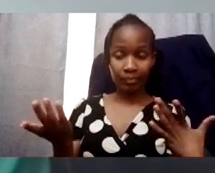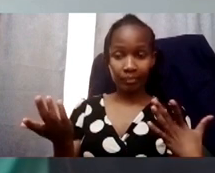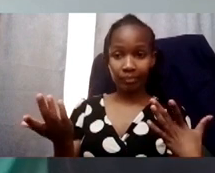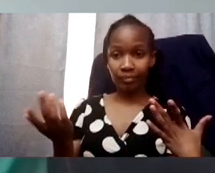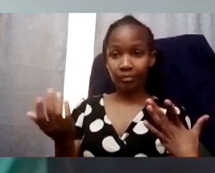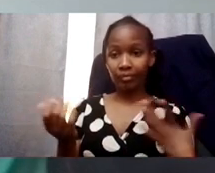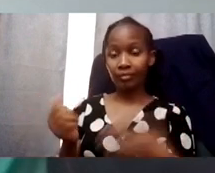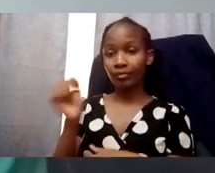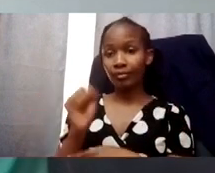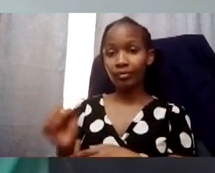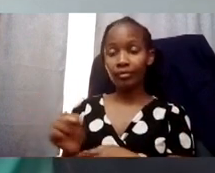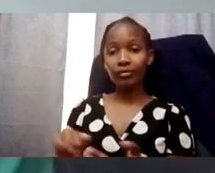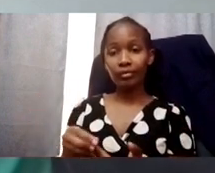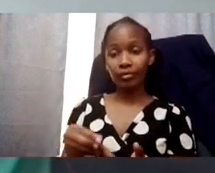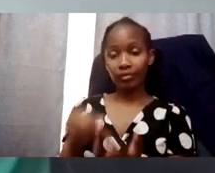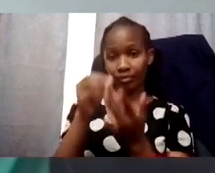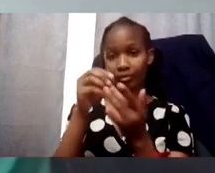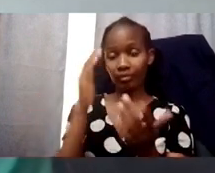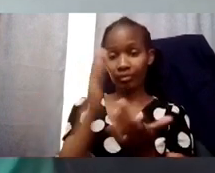as special. Of course, they've got special talents.